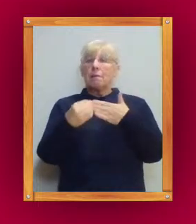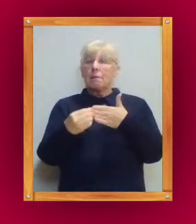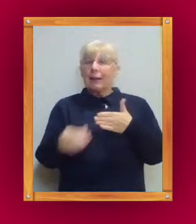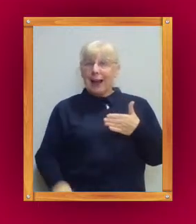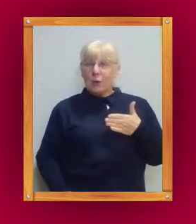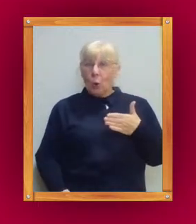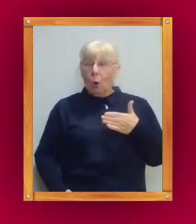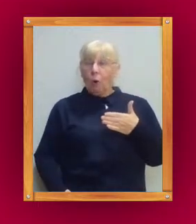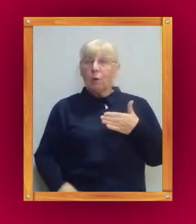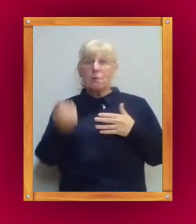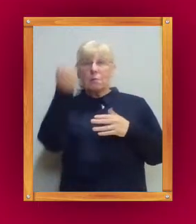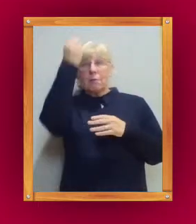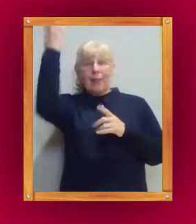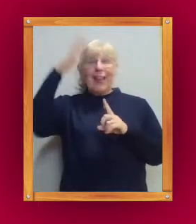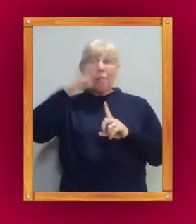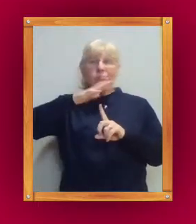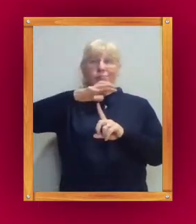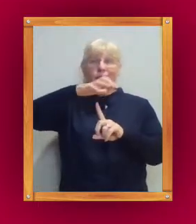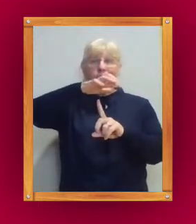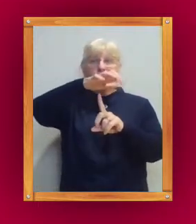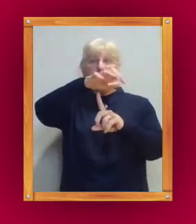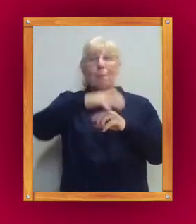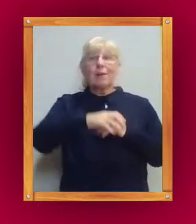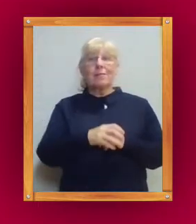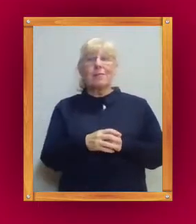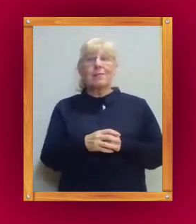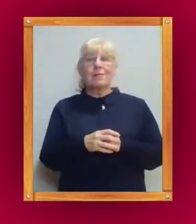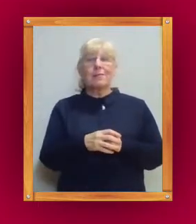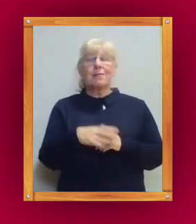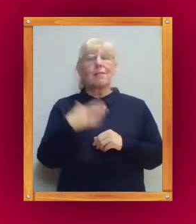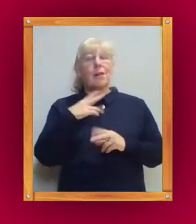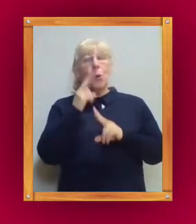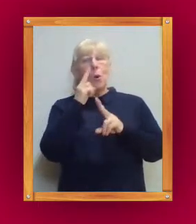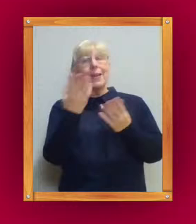charity. And if you want to find out more, just go along to our website,